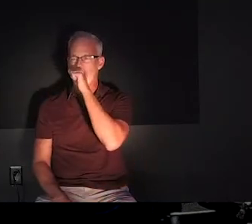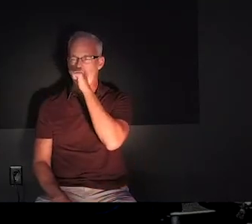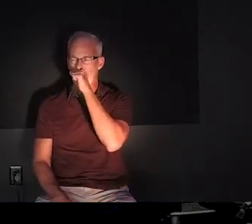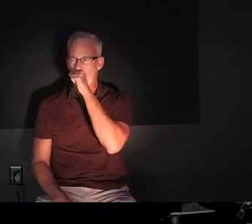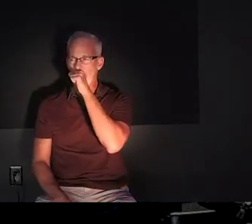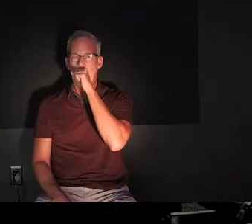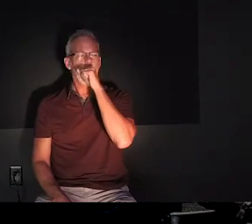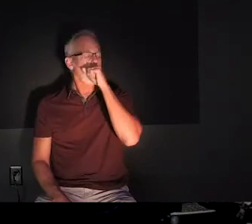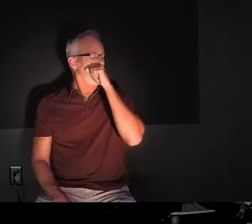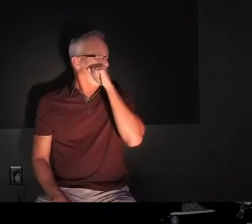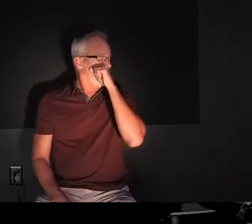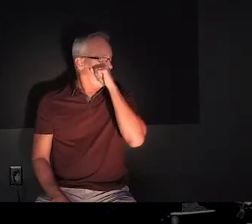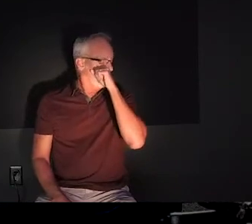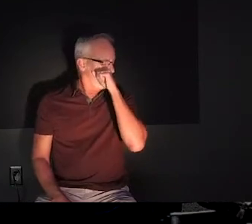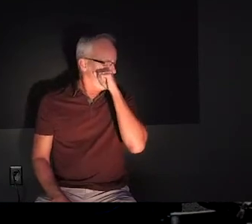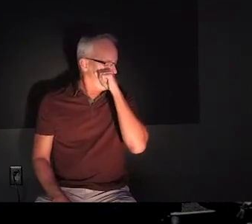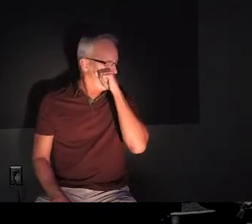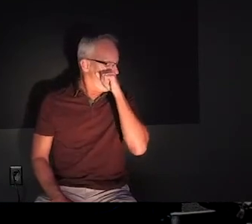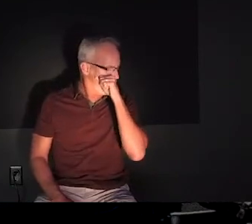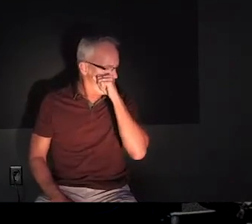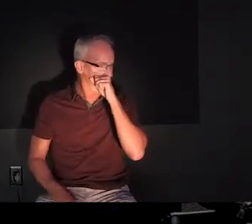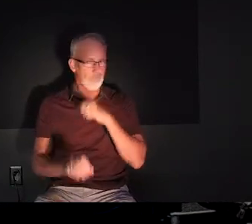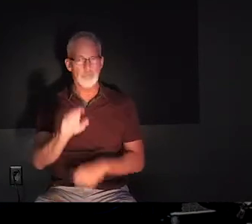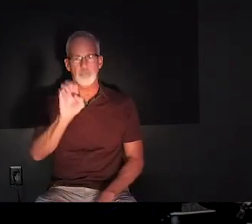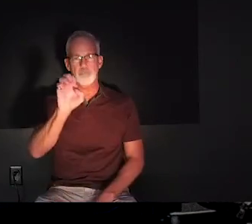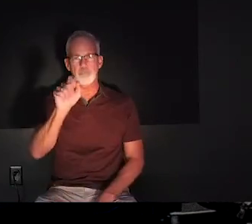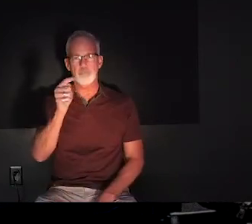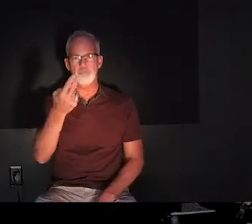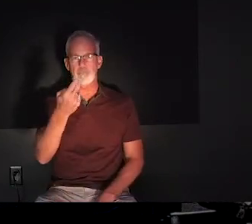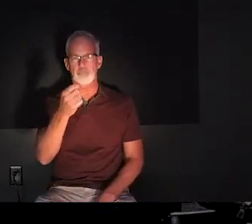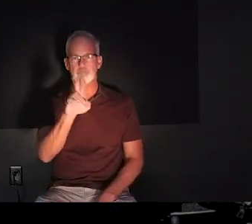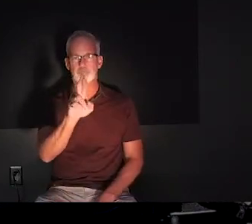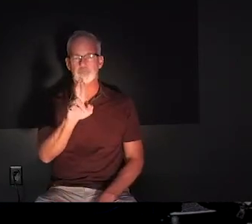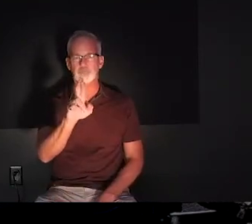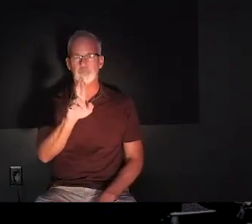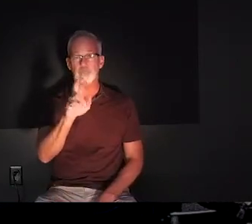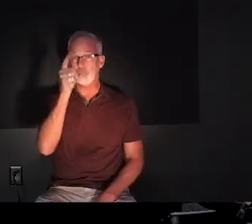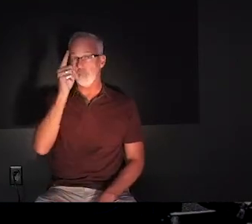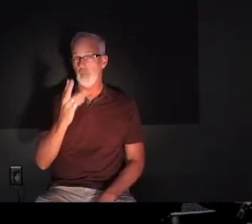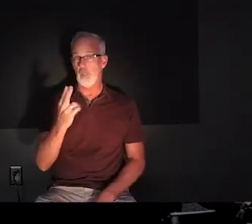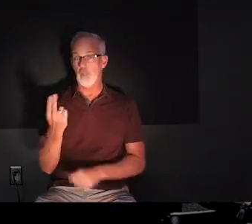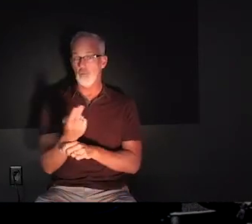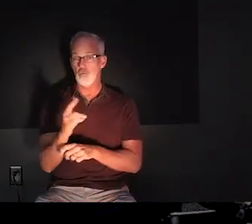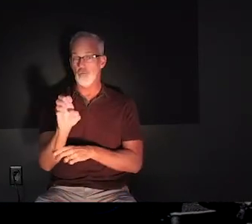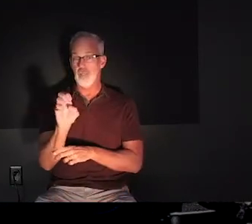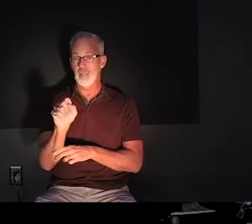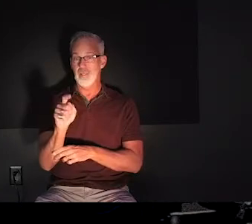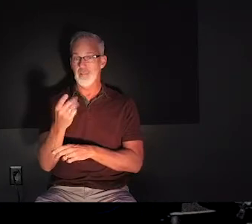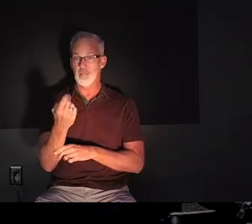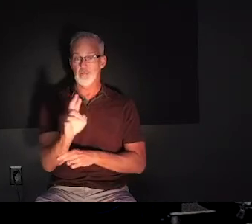Ladies, what about Esther? How God used Esther